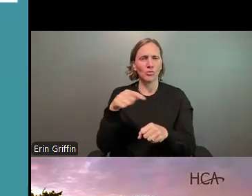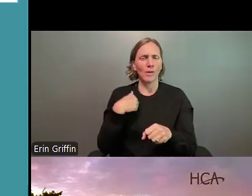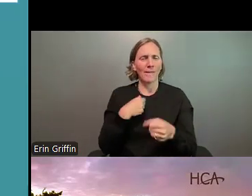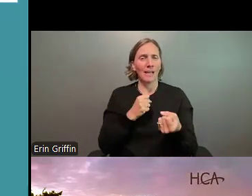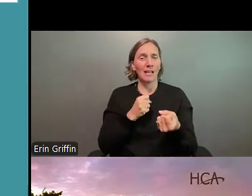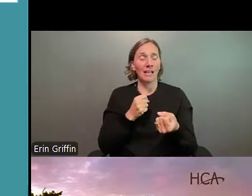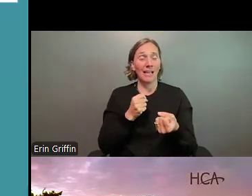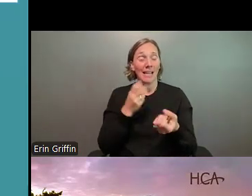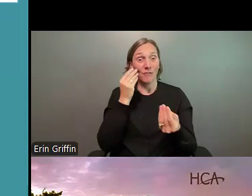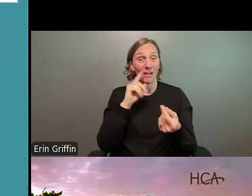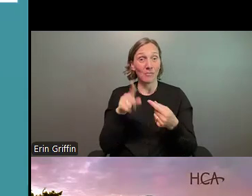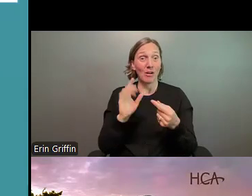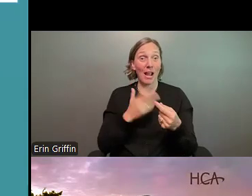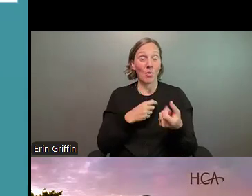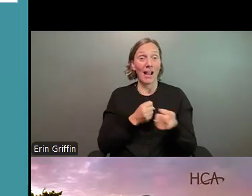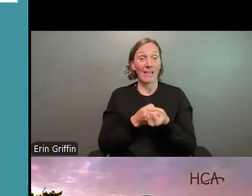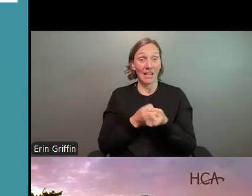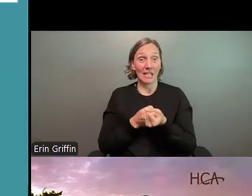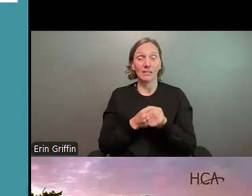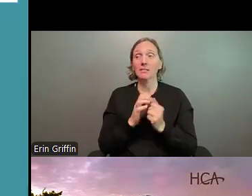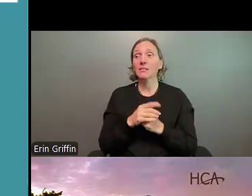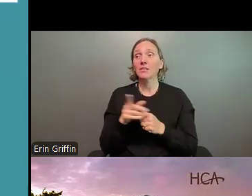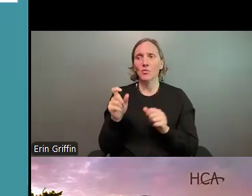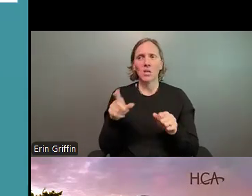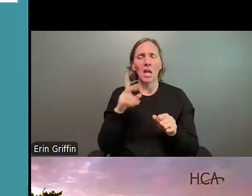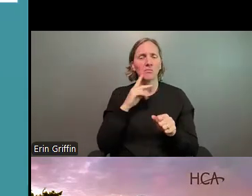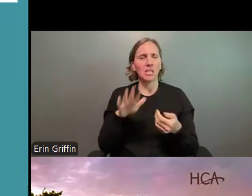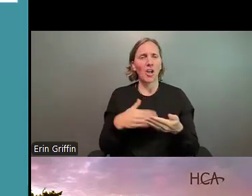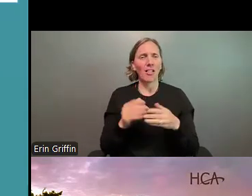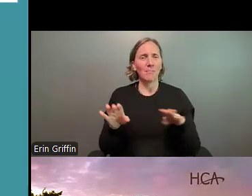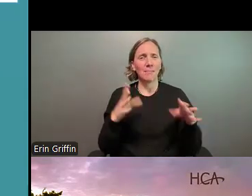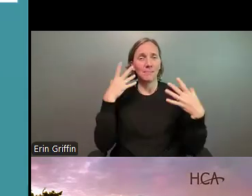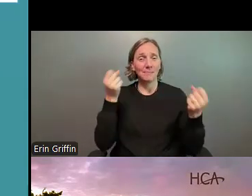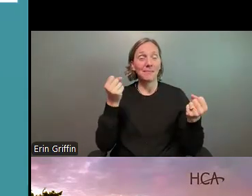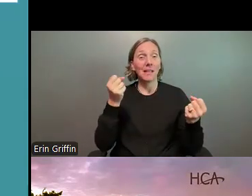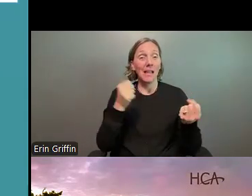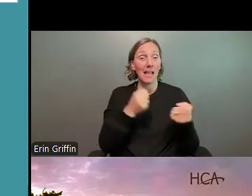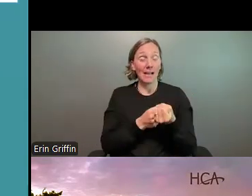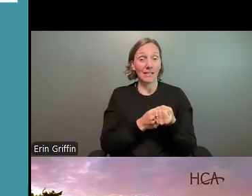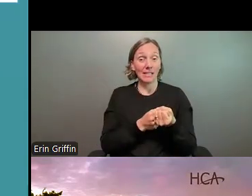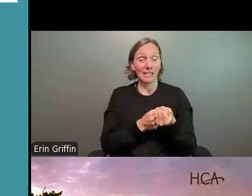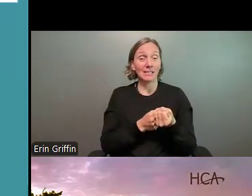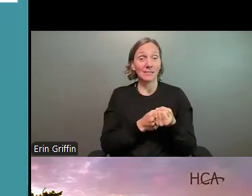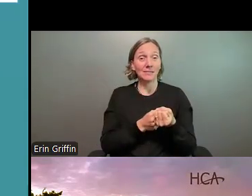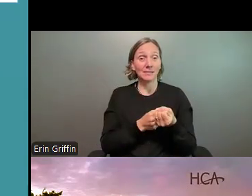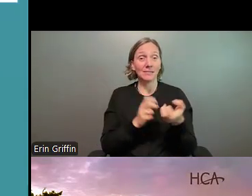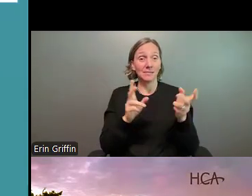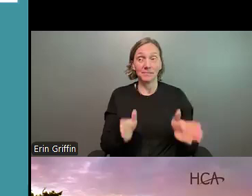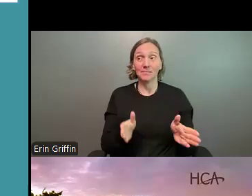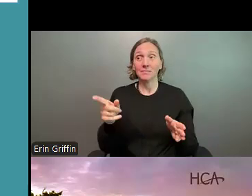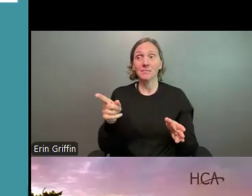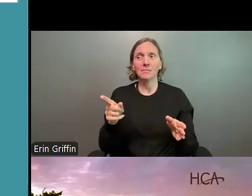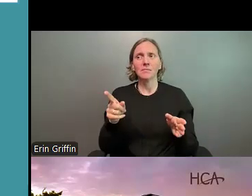advocates. And this slide has an overview of our behavioral health advocate assignments, and those advocates are assigned